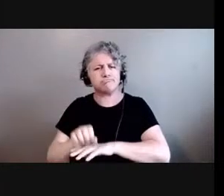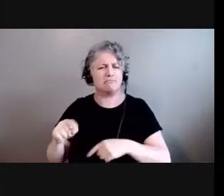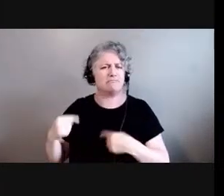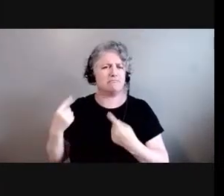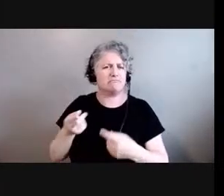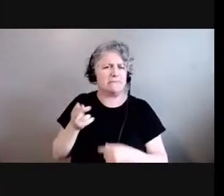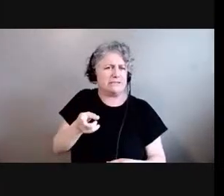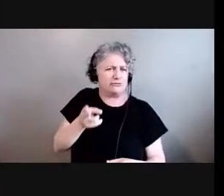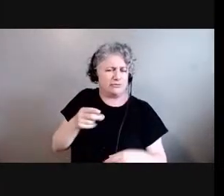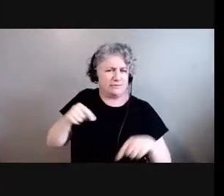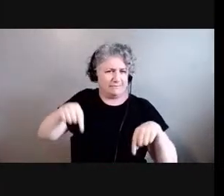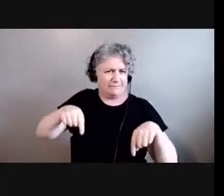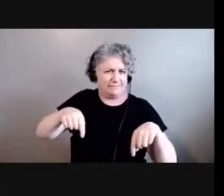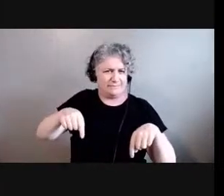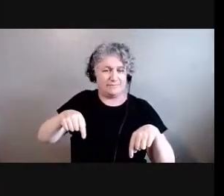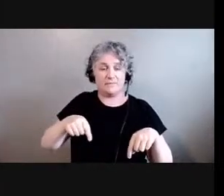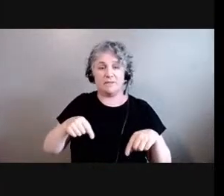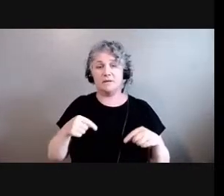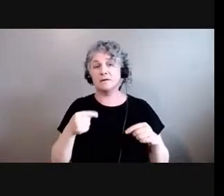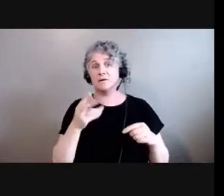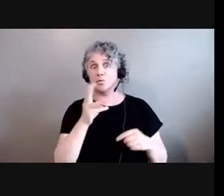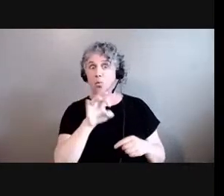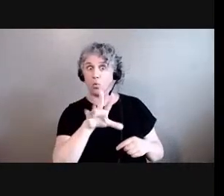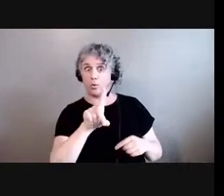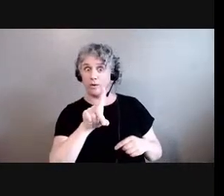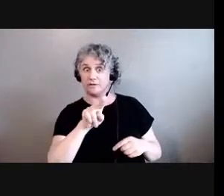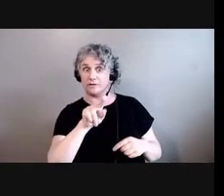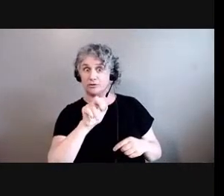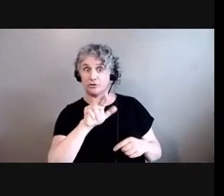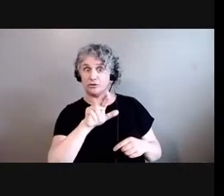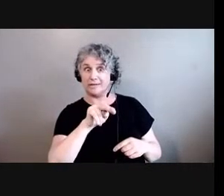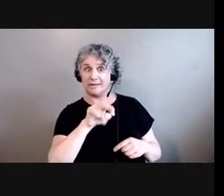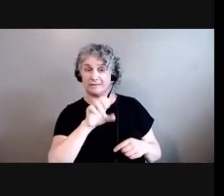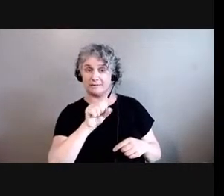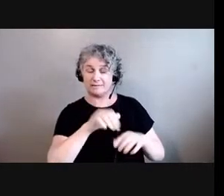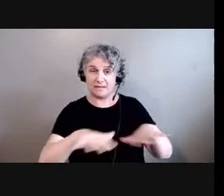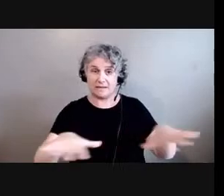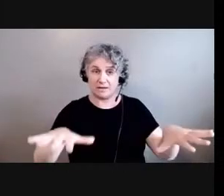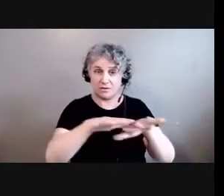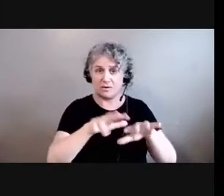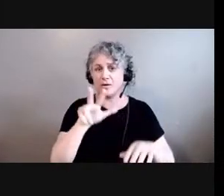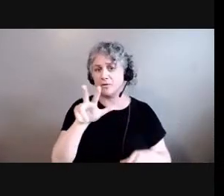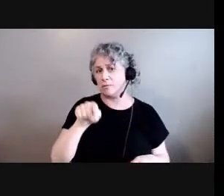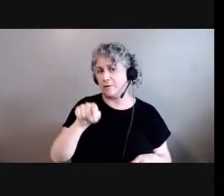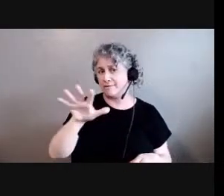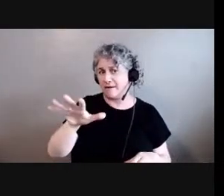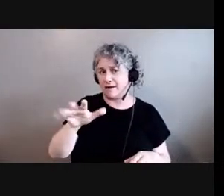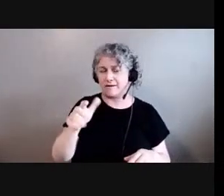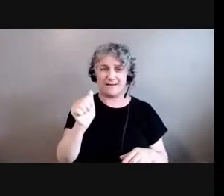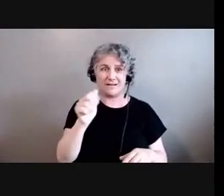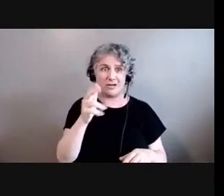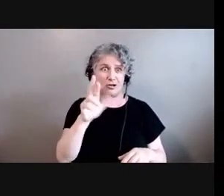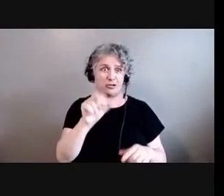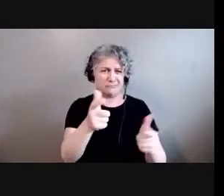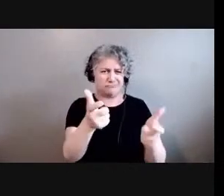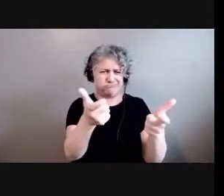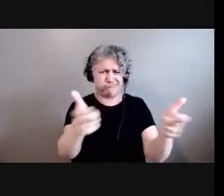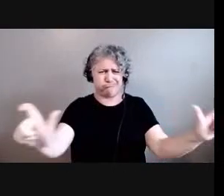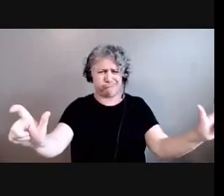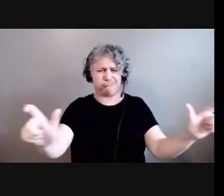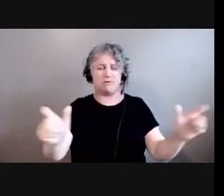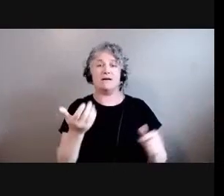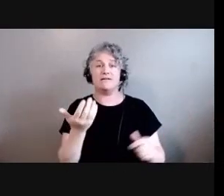wilderness areas. There are 3.5 million acres across 15 different designated wilderness